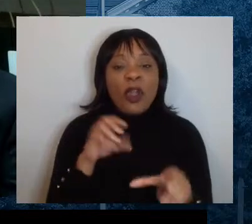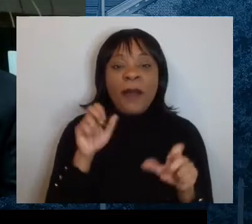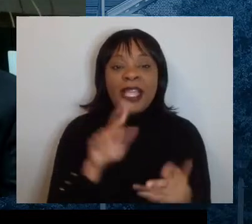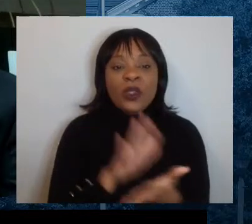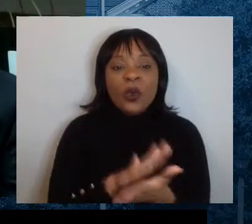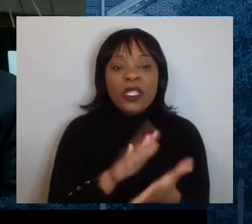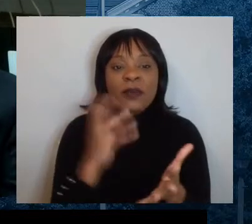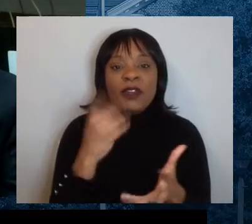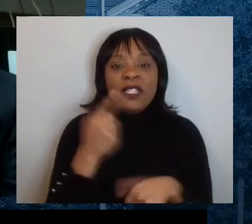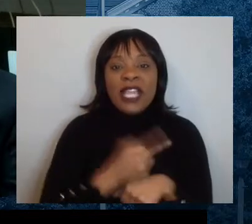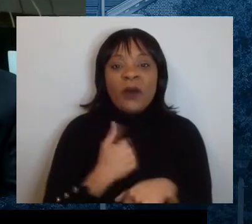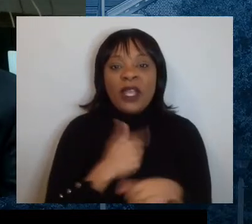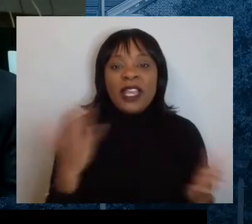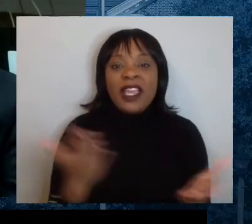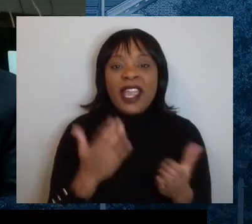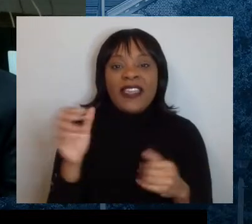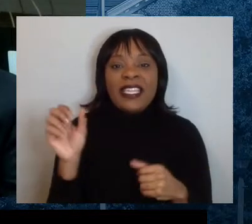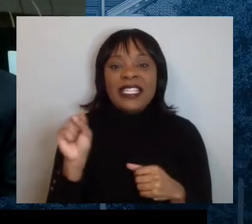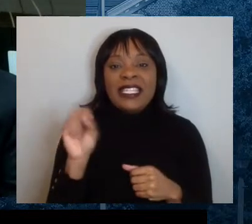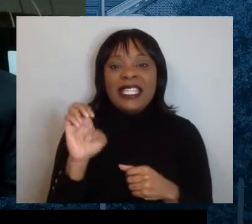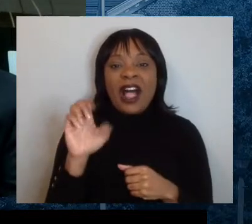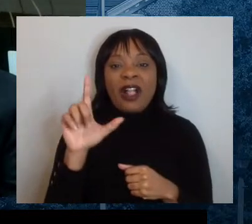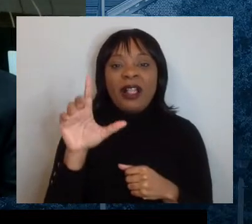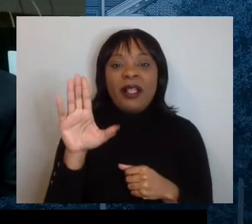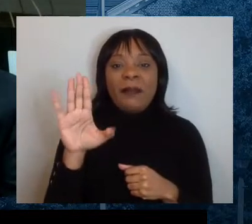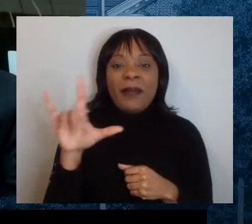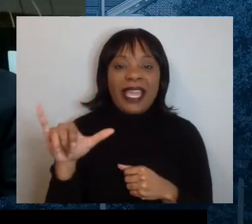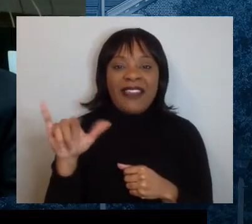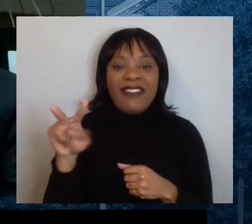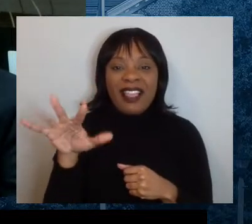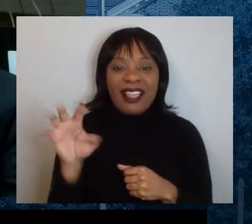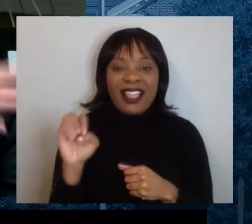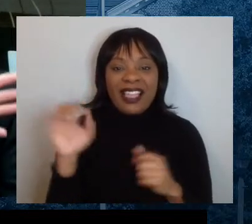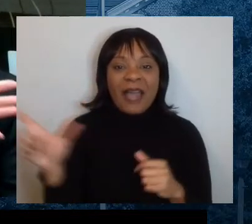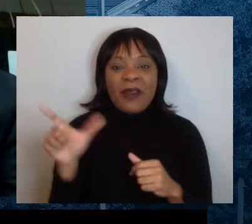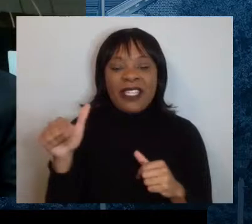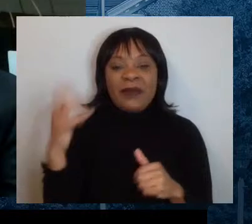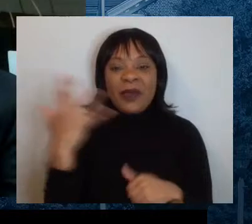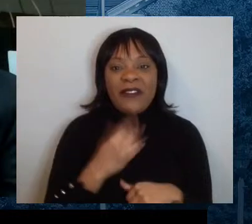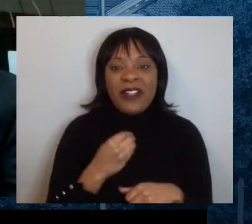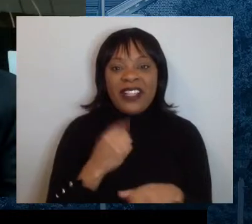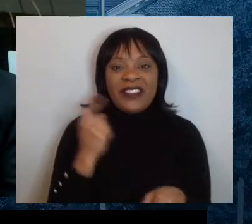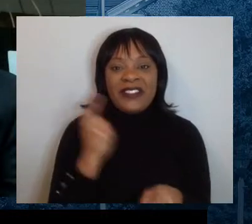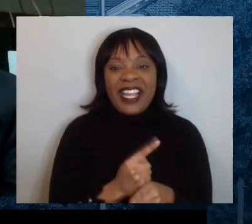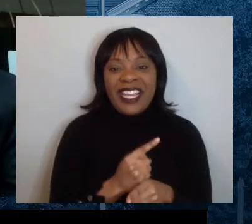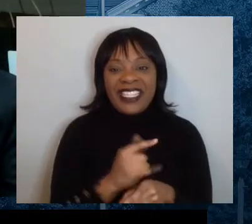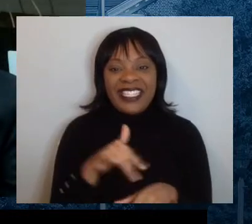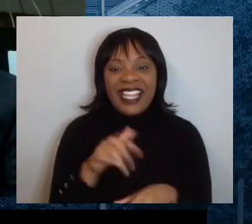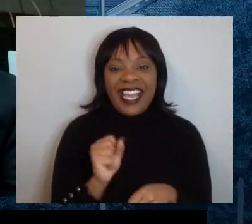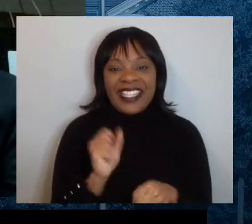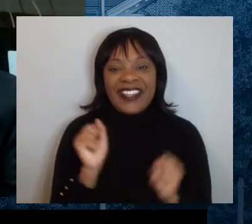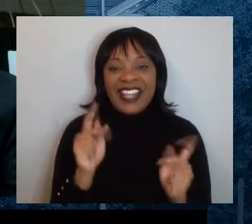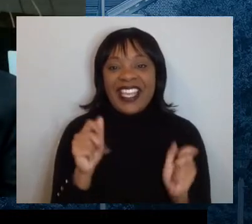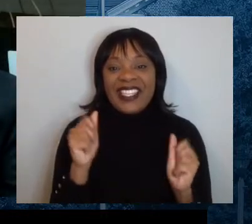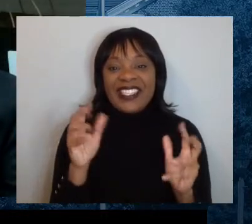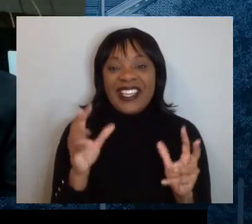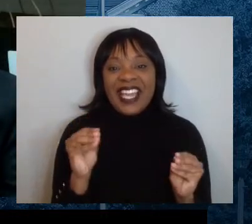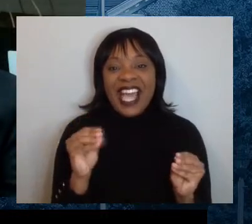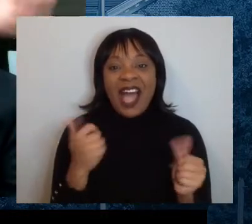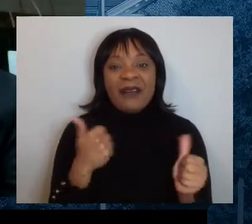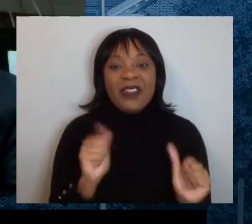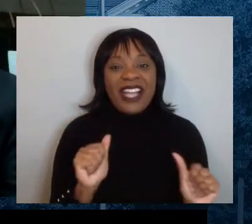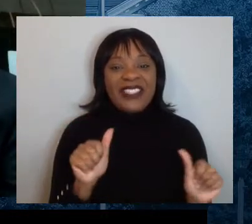here at the Selbyville Library. Isn't this beautiful? Yes. Oh, yes. Yes. Okay, so I'm trying to calm